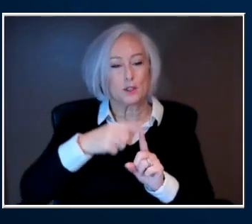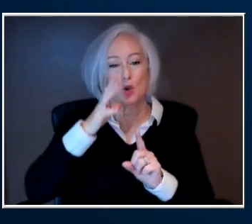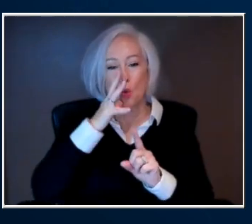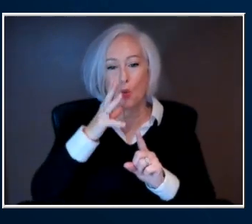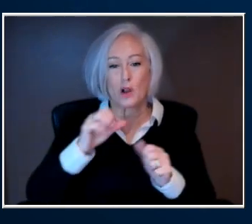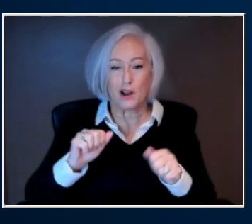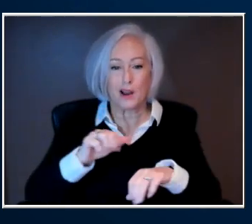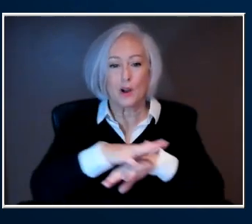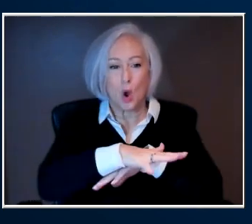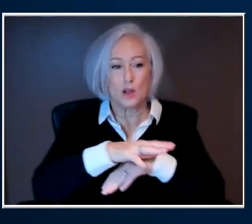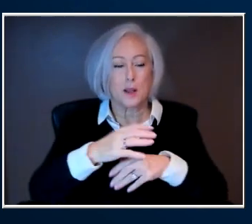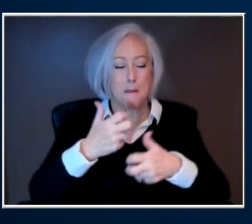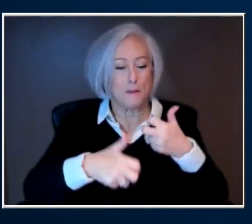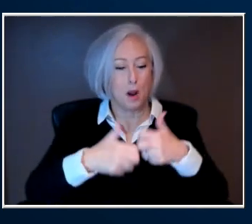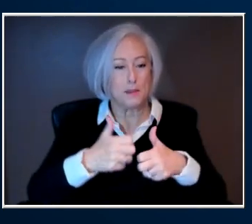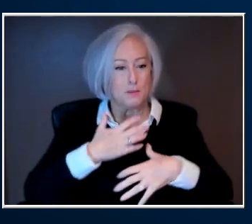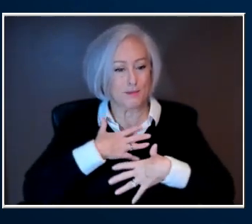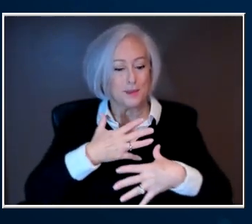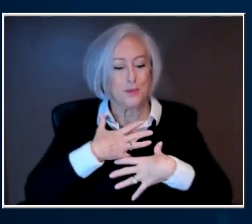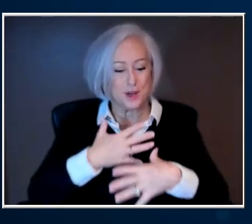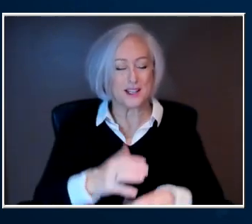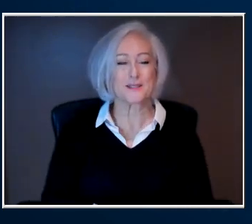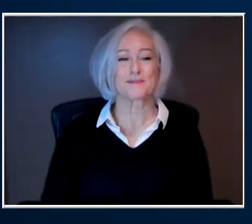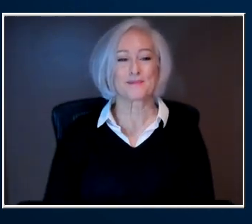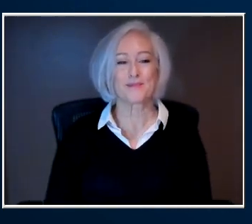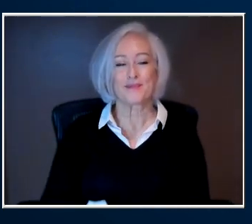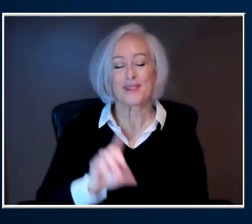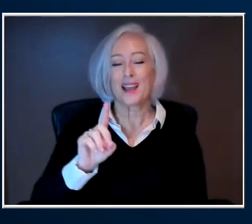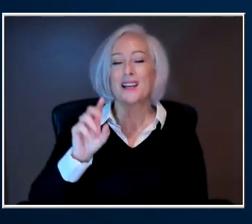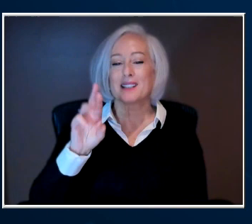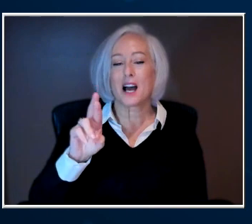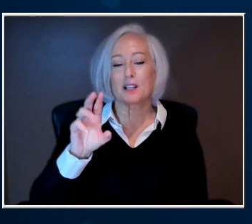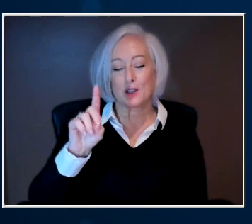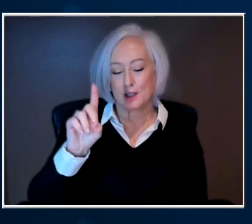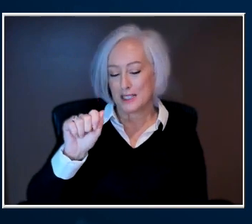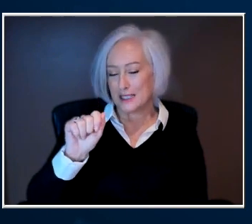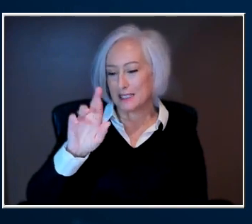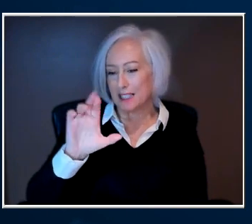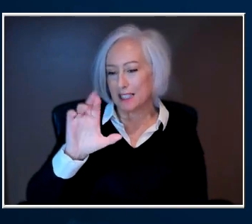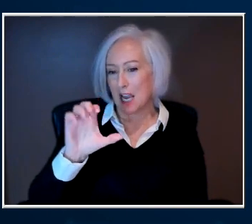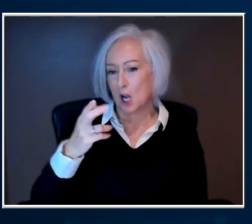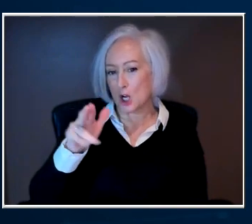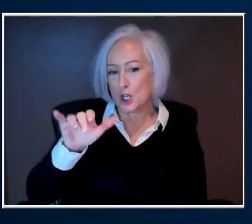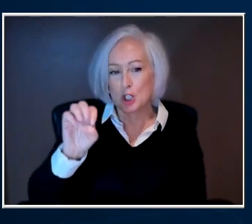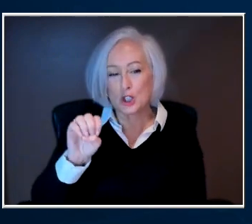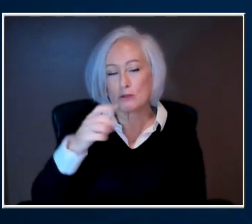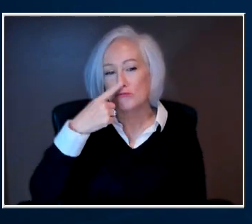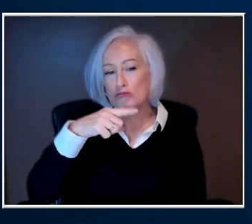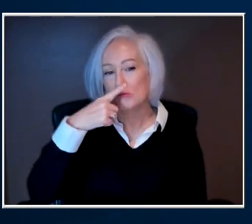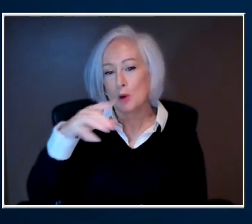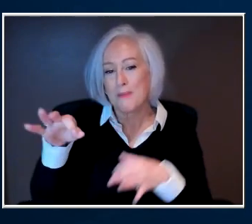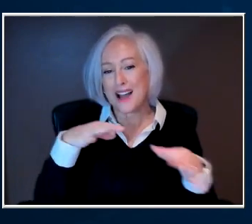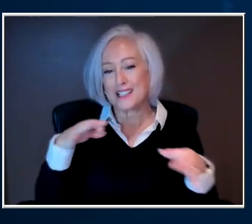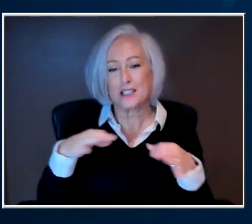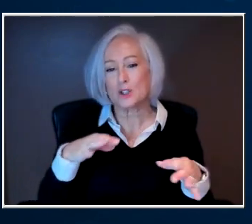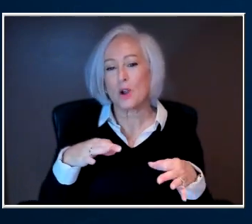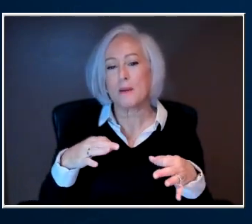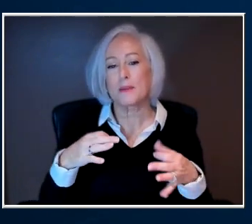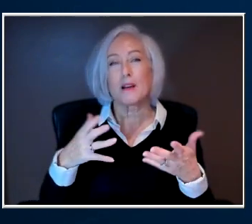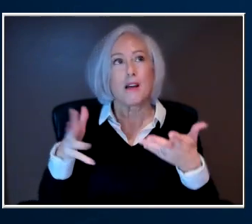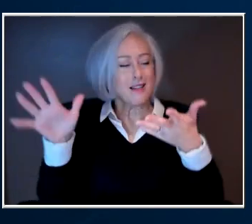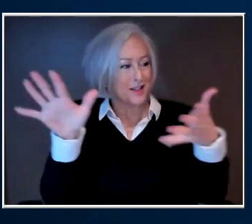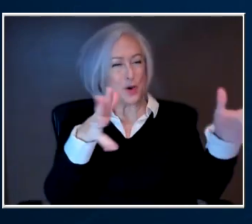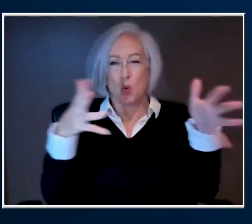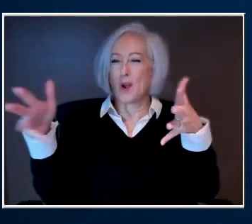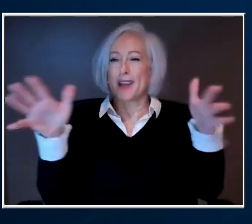this question is for you. So Terry wants to know if you could just describe, I think we know the answer, but what is the wind like when you're down